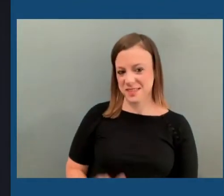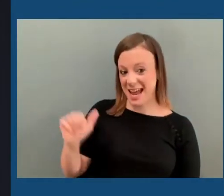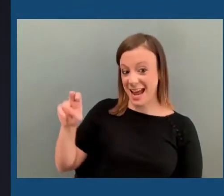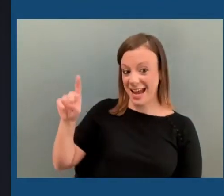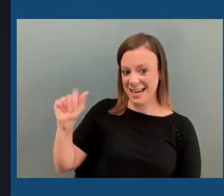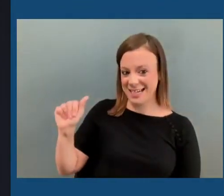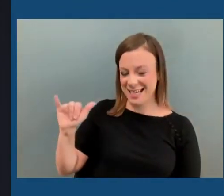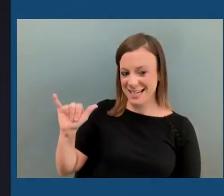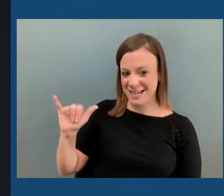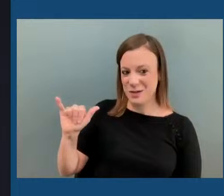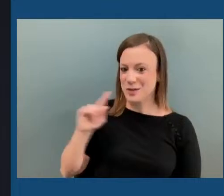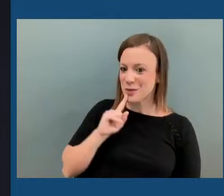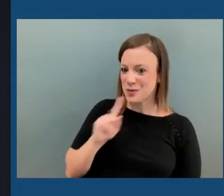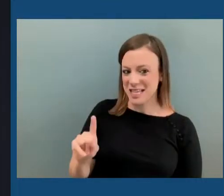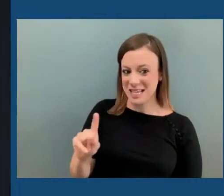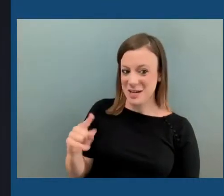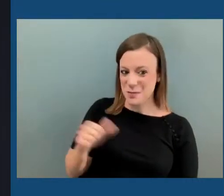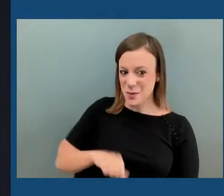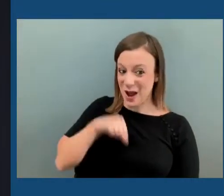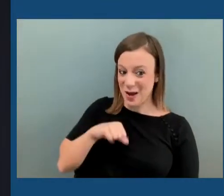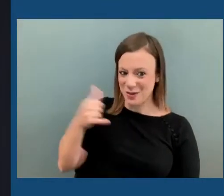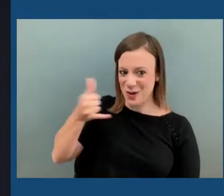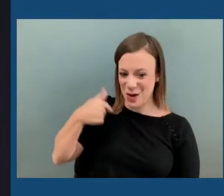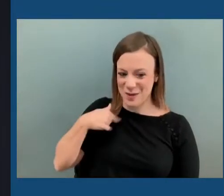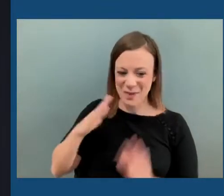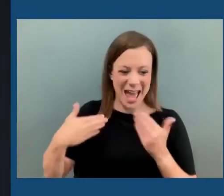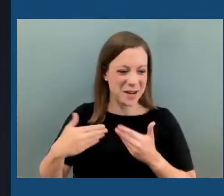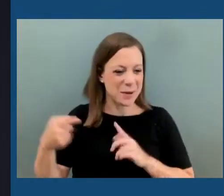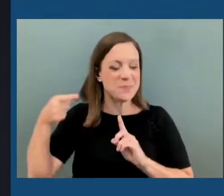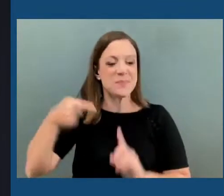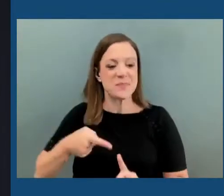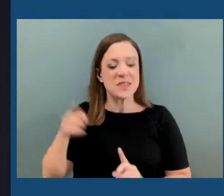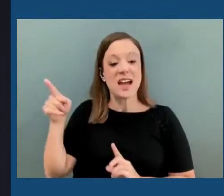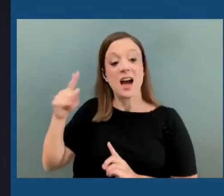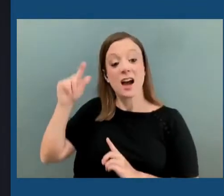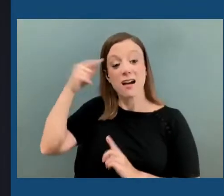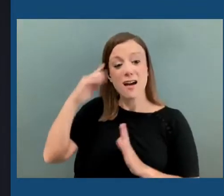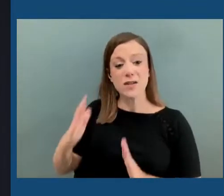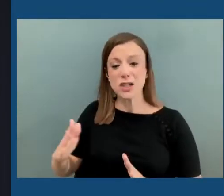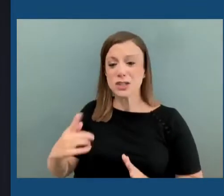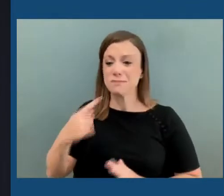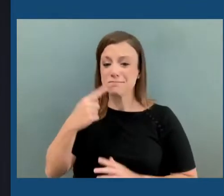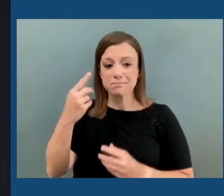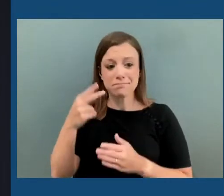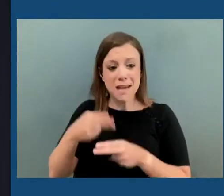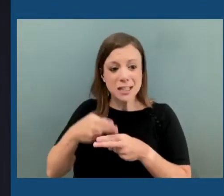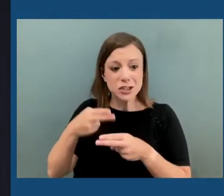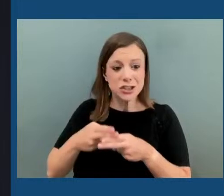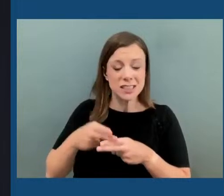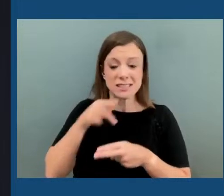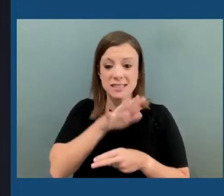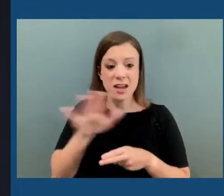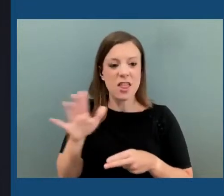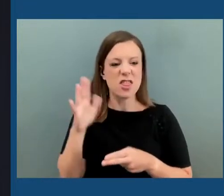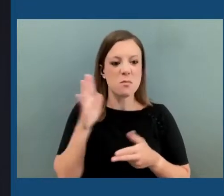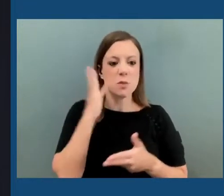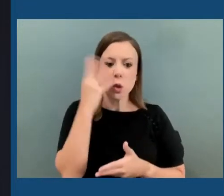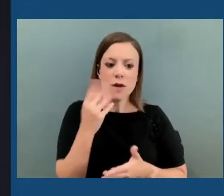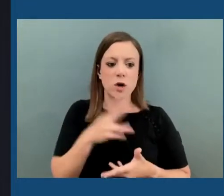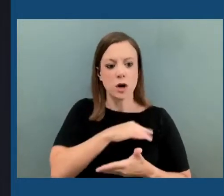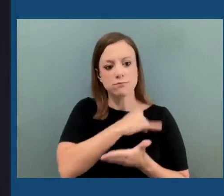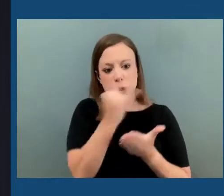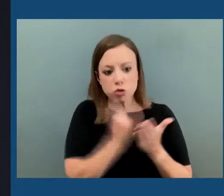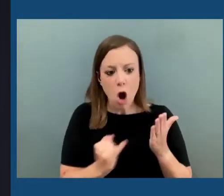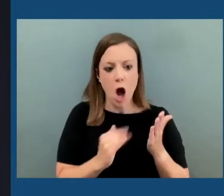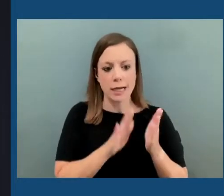The governor just mentioned some of the improvements that we're adding to the airport. You can see these beautiful renderings here to my right, and these are all part